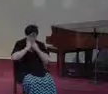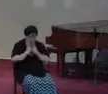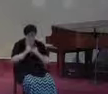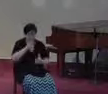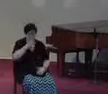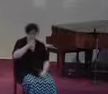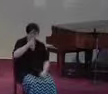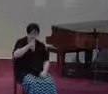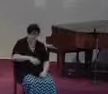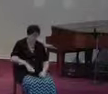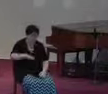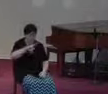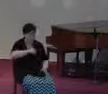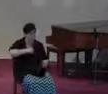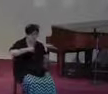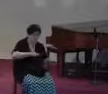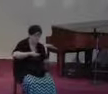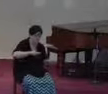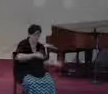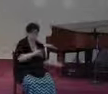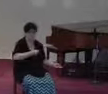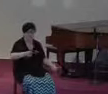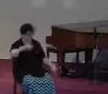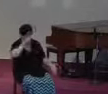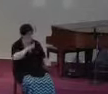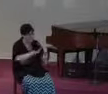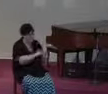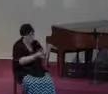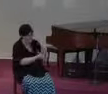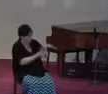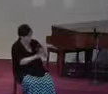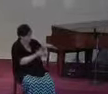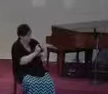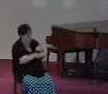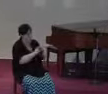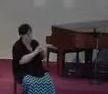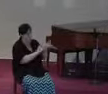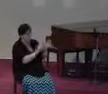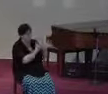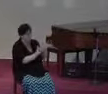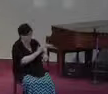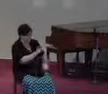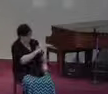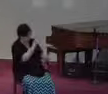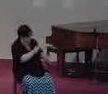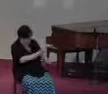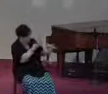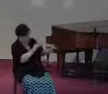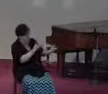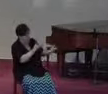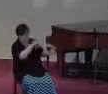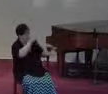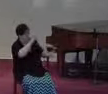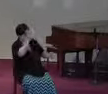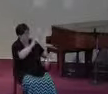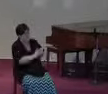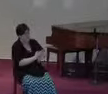him and nurtured him and believed the impossible about him, that he was in fact the Son of God.